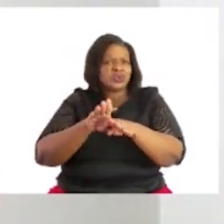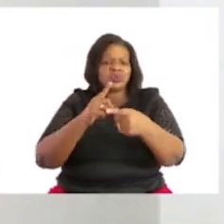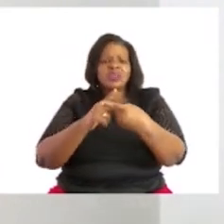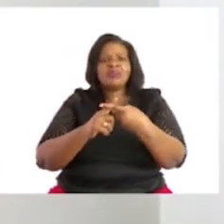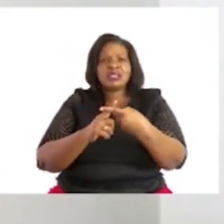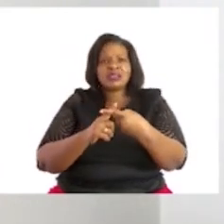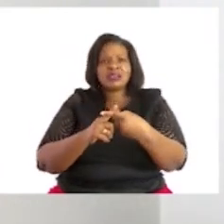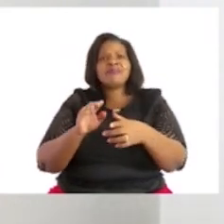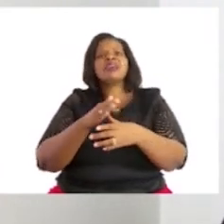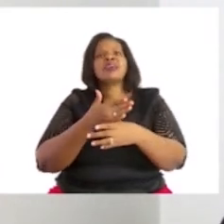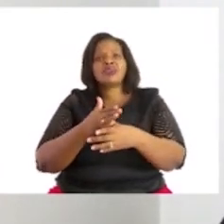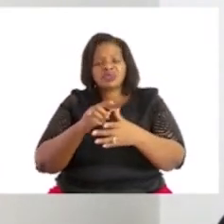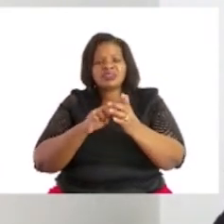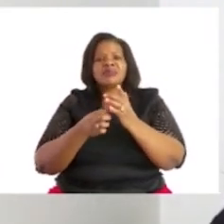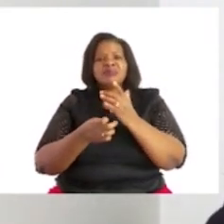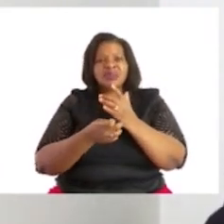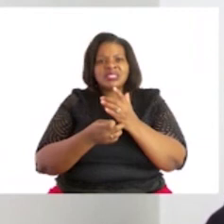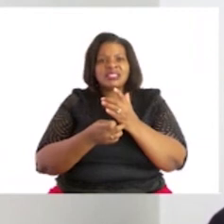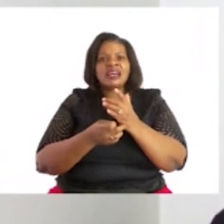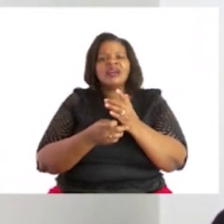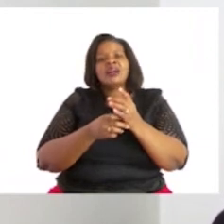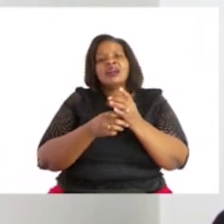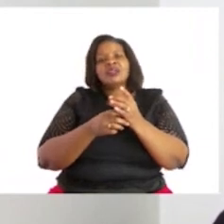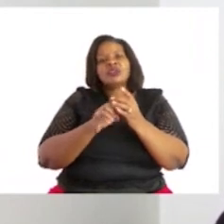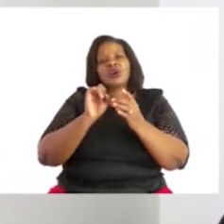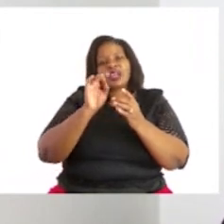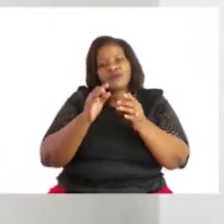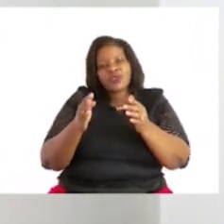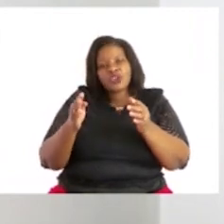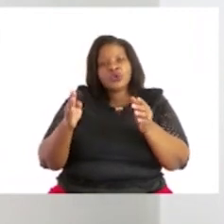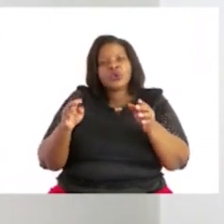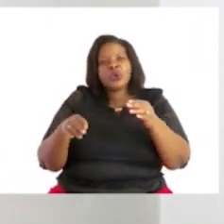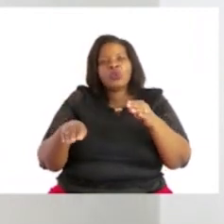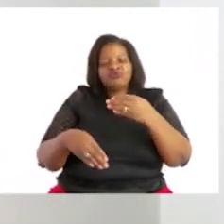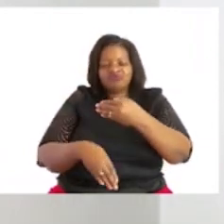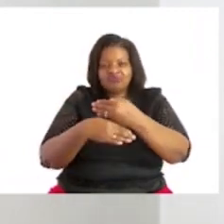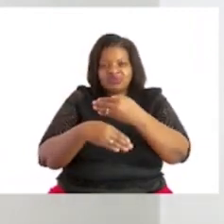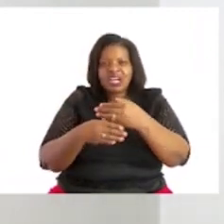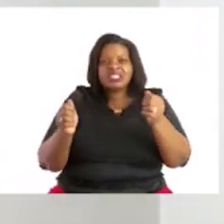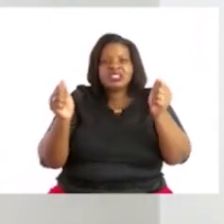together, they will give us this number. We can also try it.